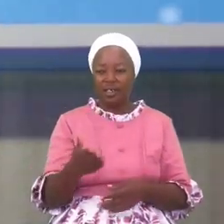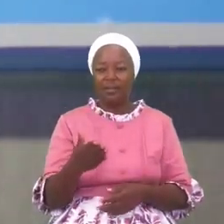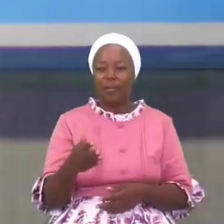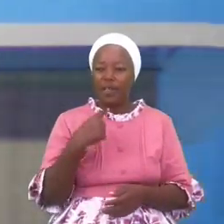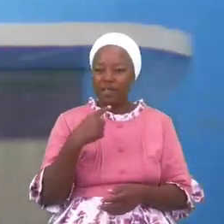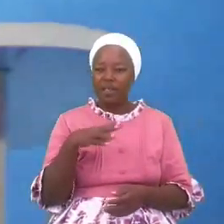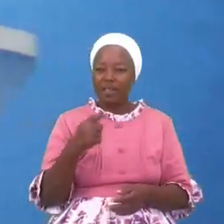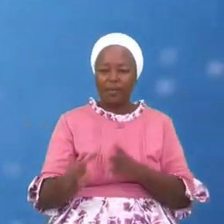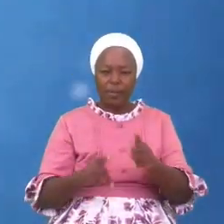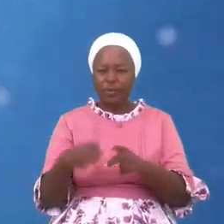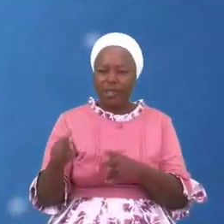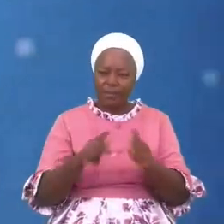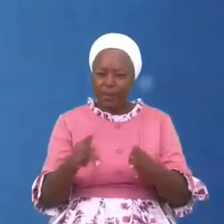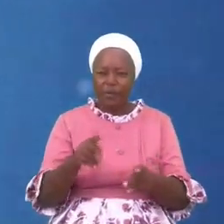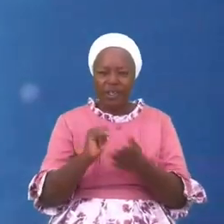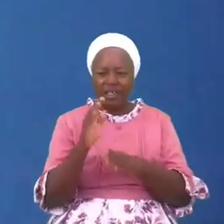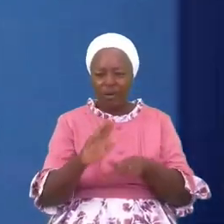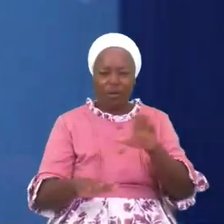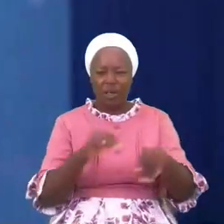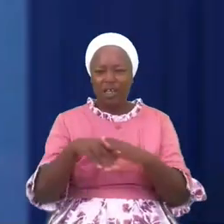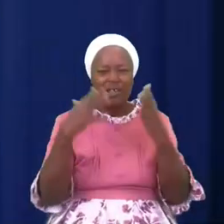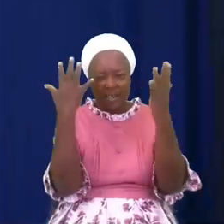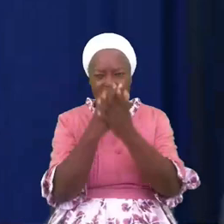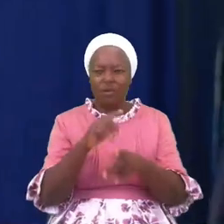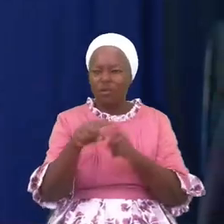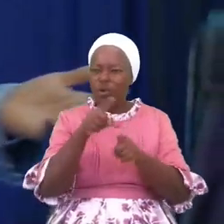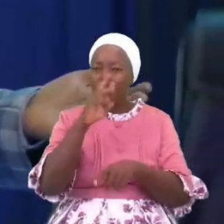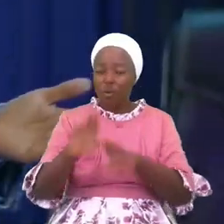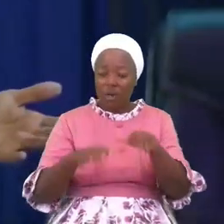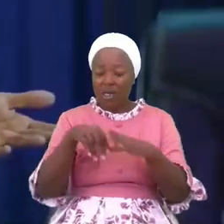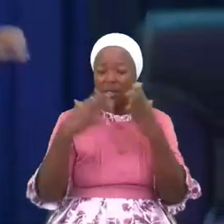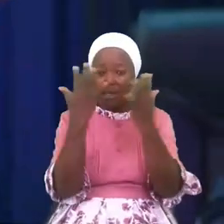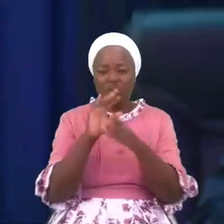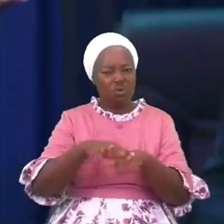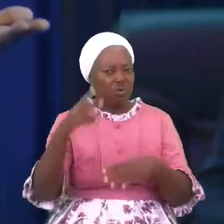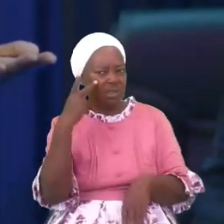you are walking in darkness, you do not see the pitch before you. You don't see